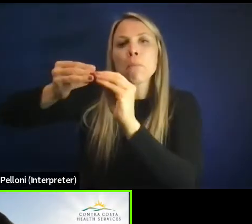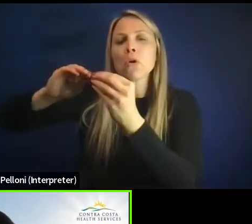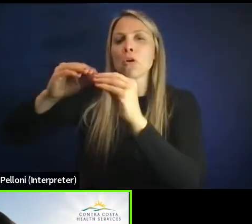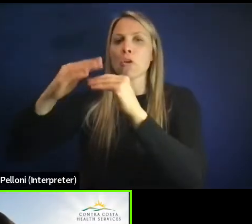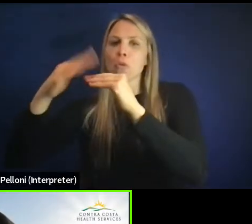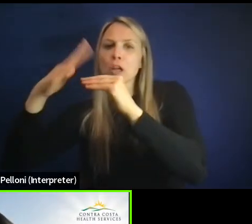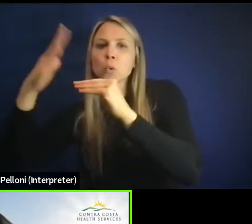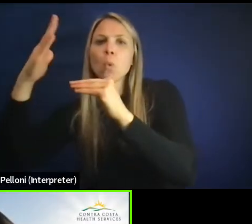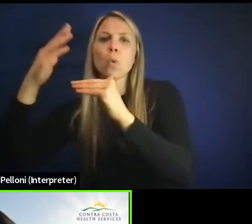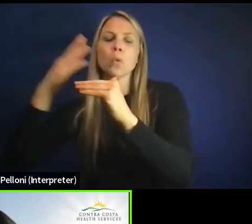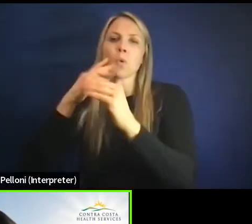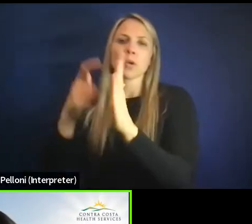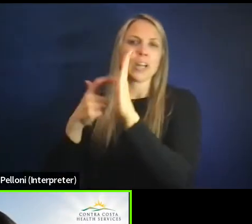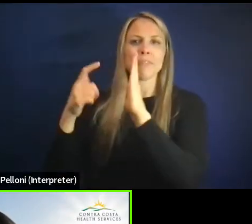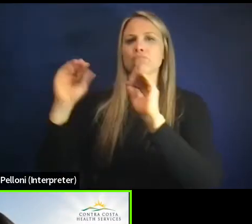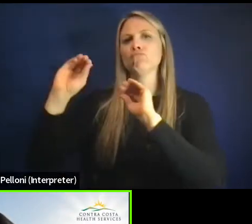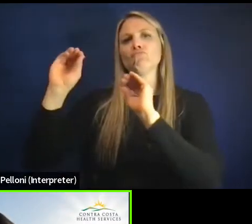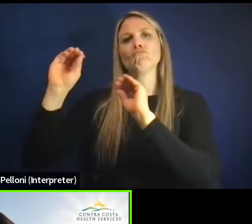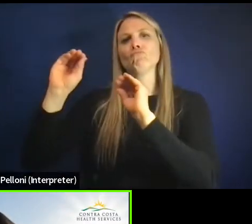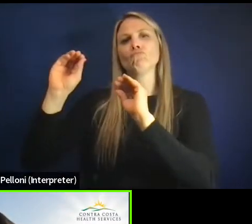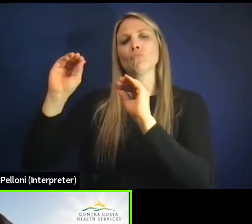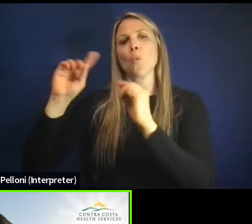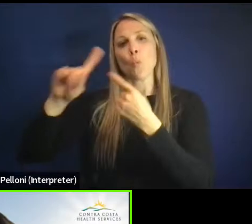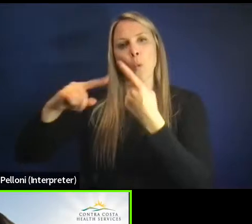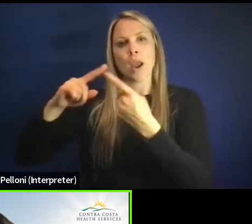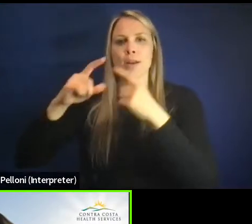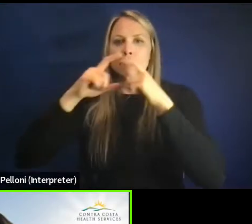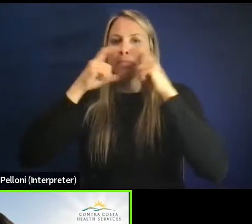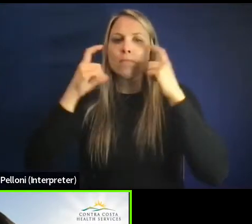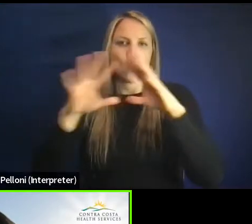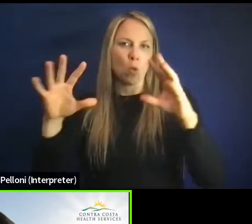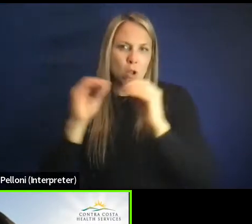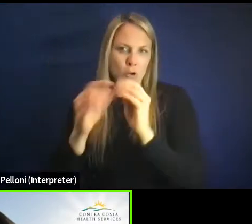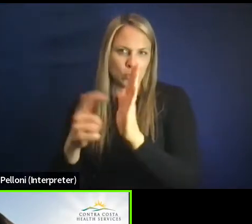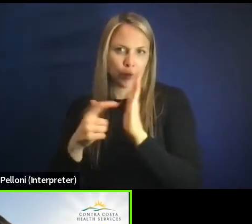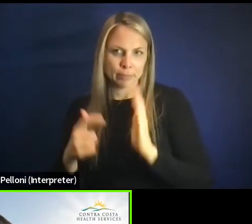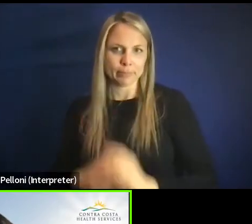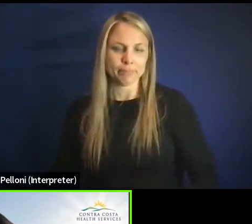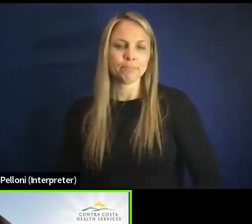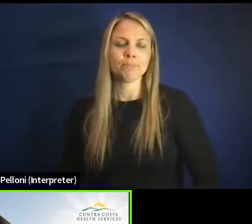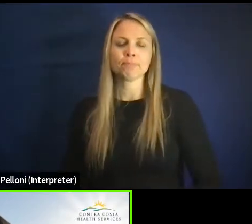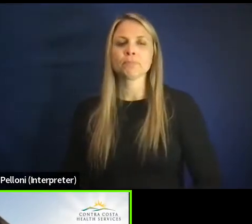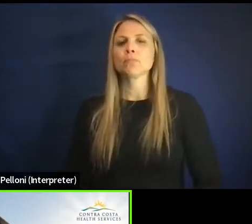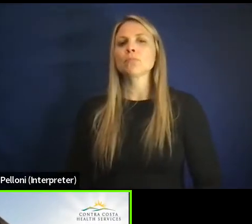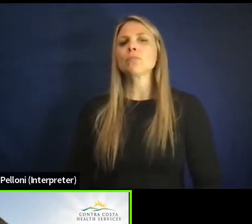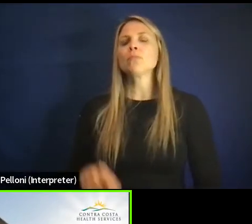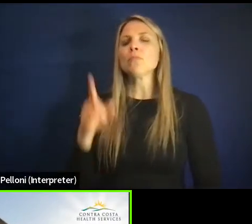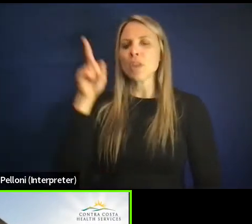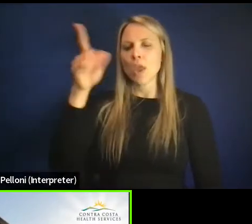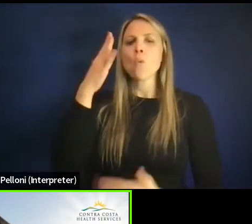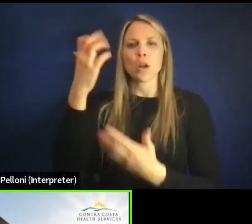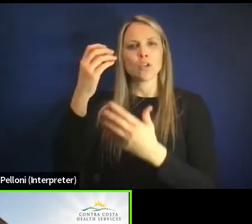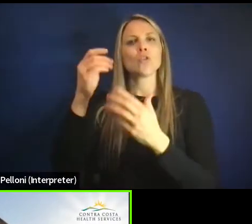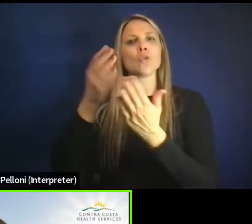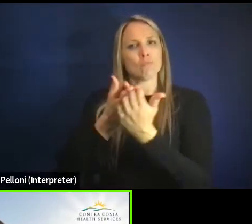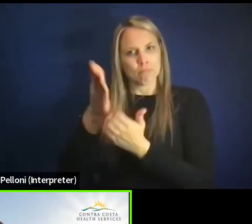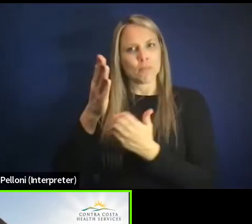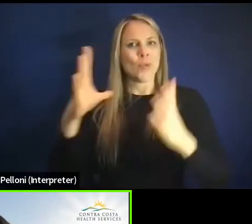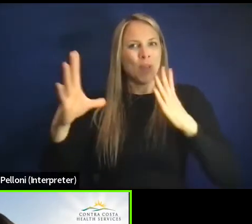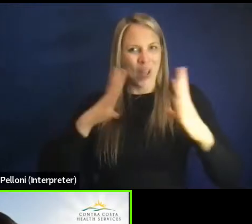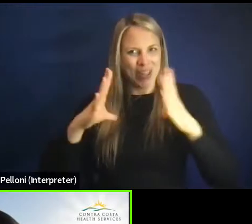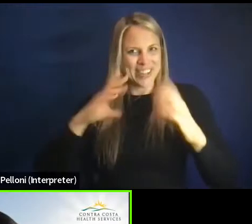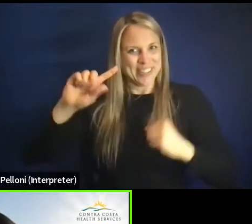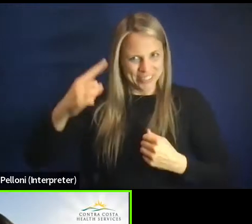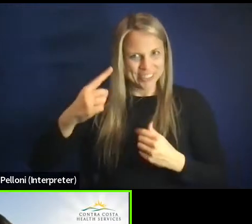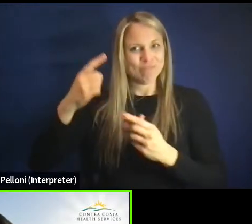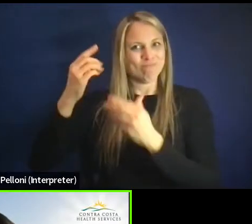thresholds or criteria for when those mask requirements will be lifted. I think they really want to get through the holidays